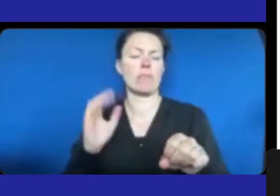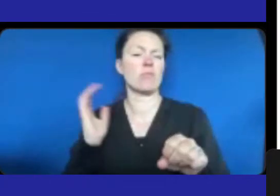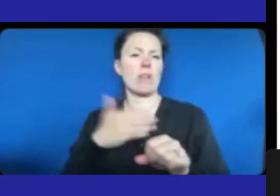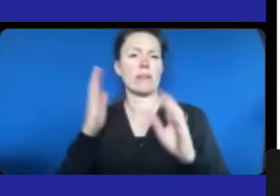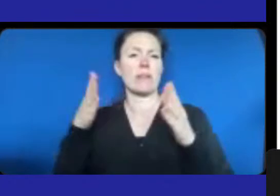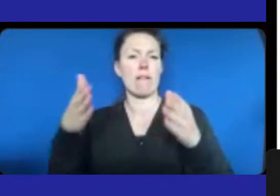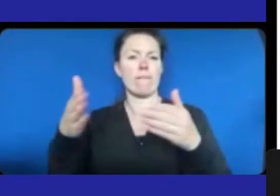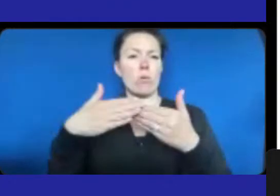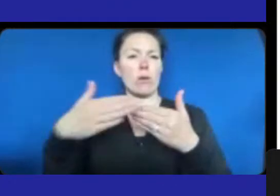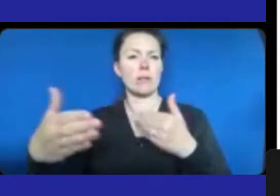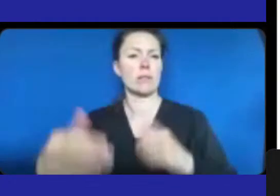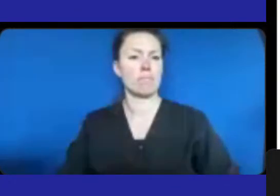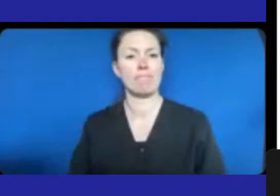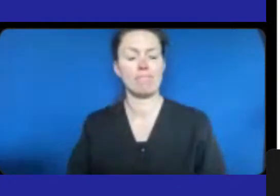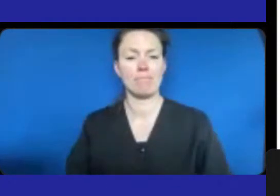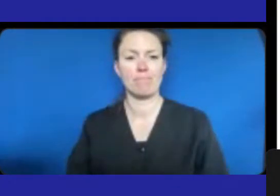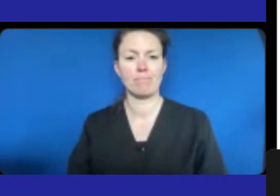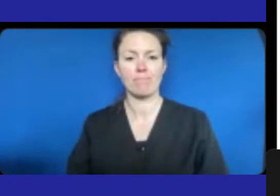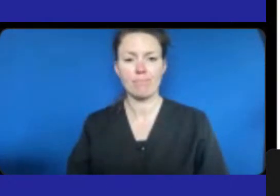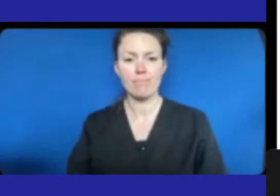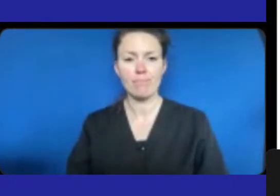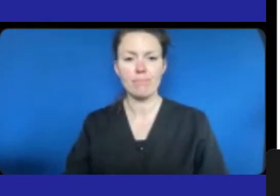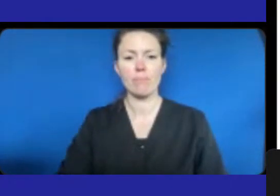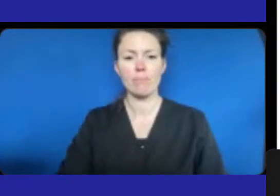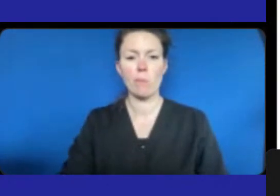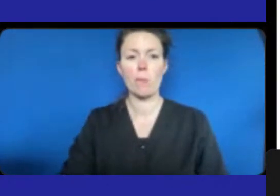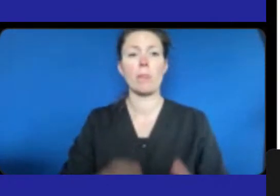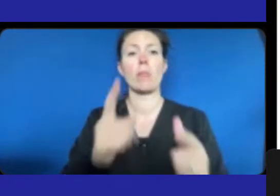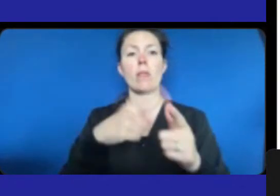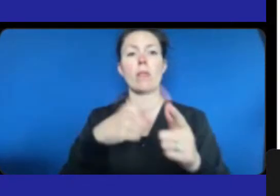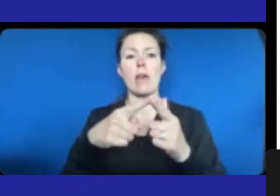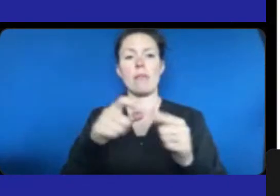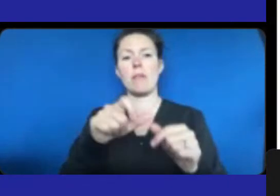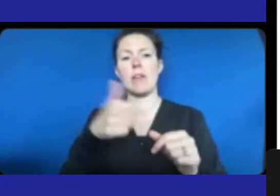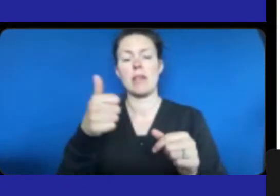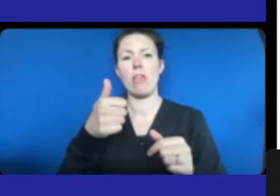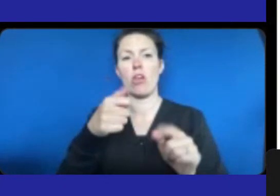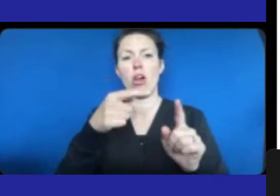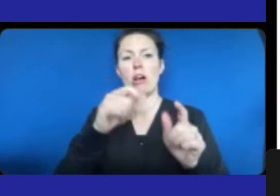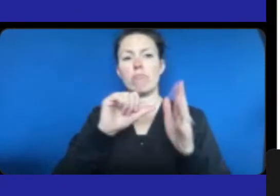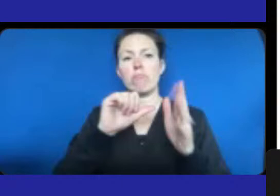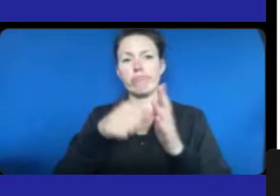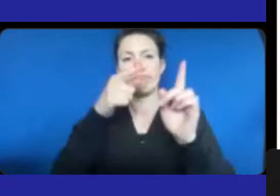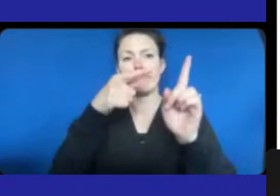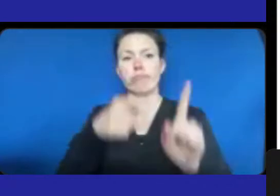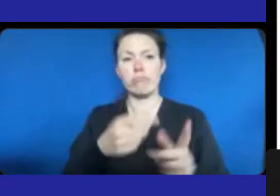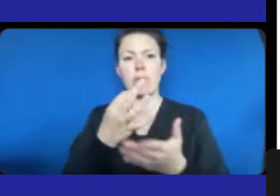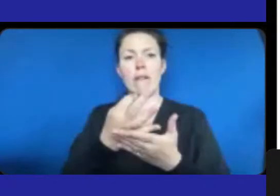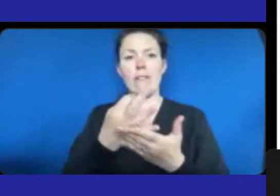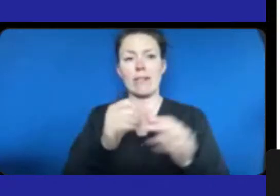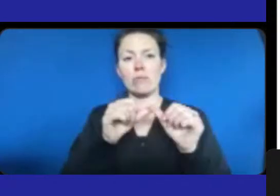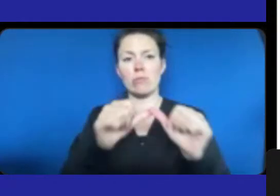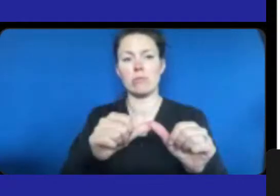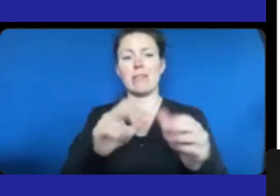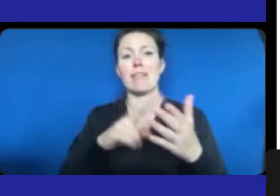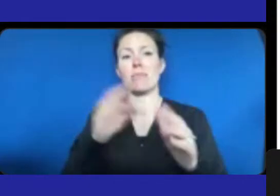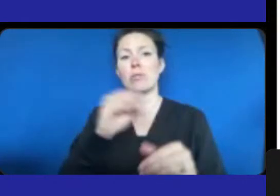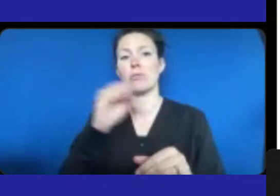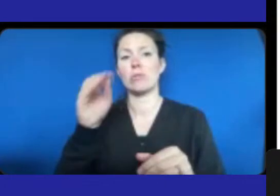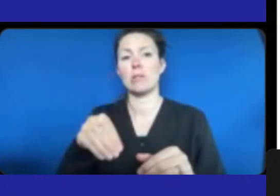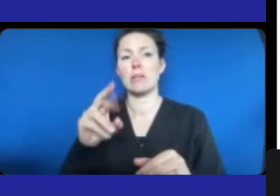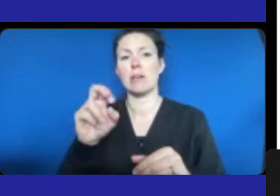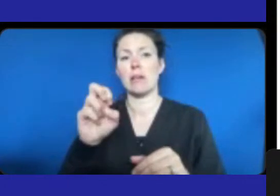well. And then steady on a couple other key financial sustainability measures. The percentage of patient care revenue